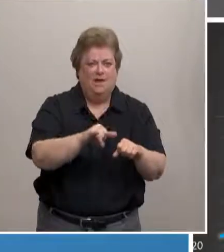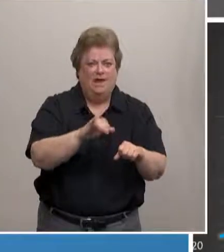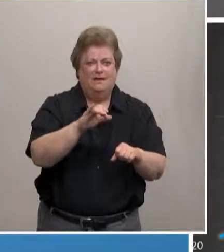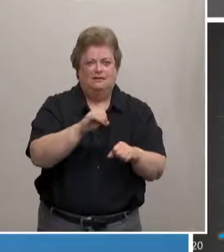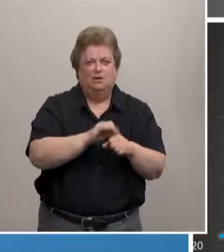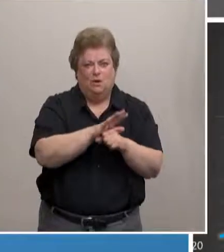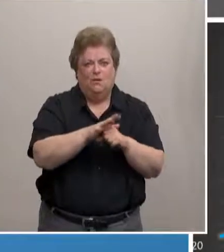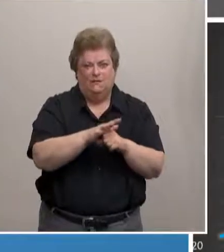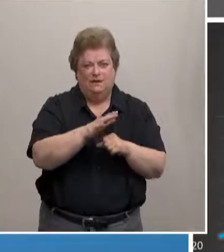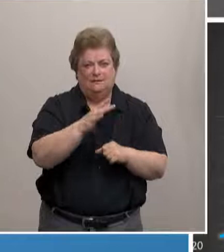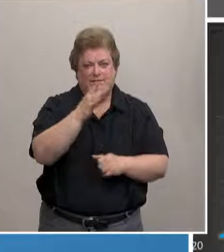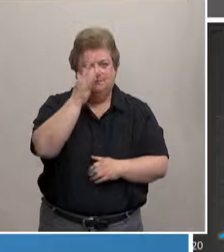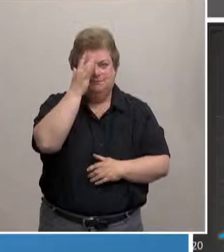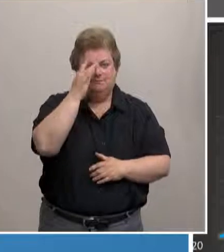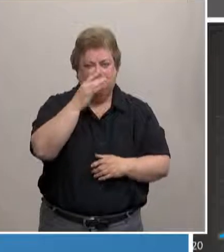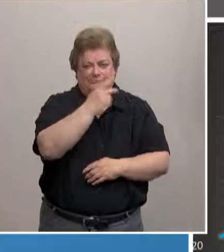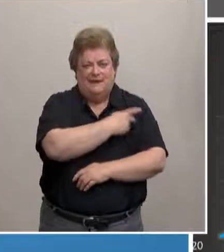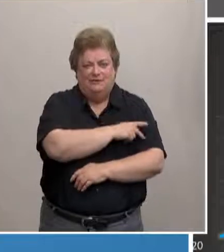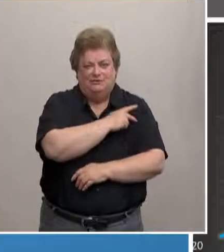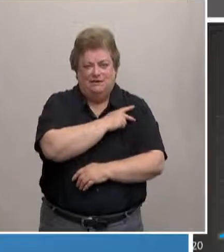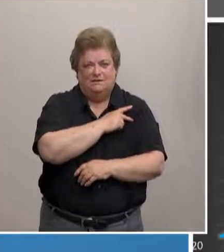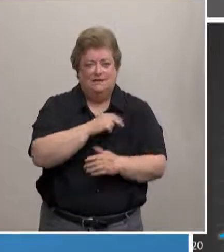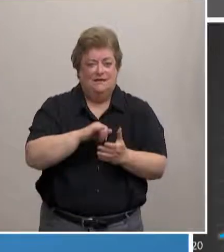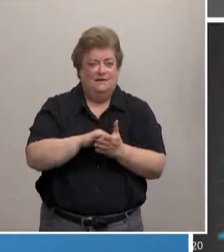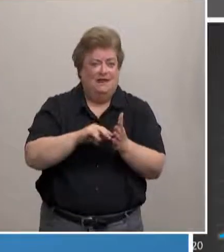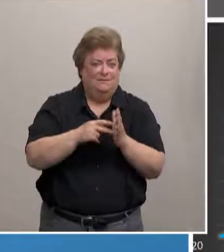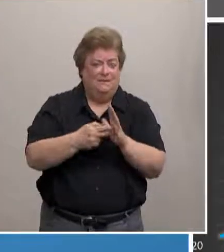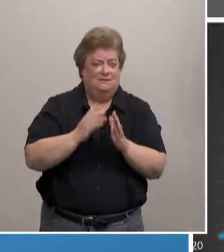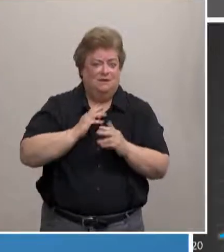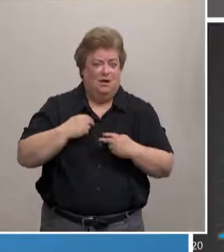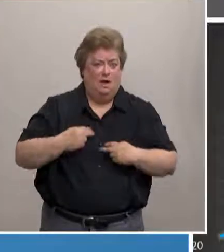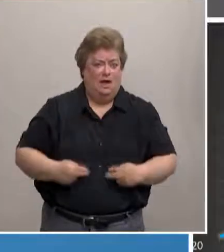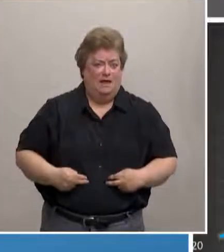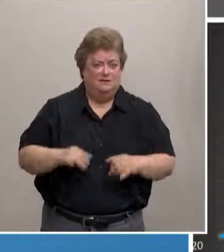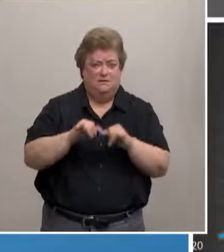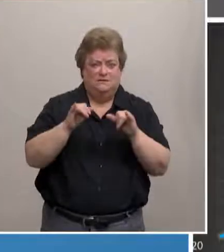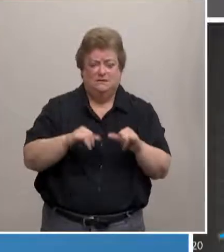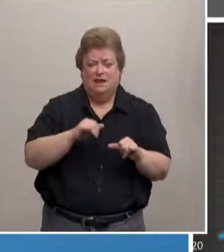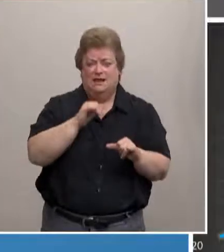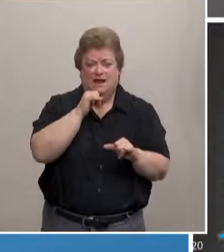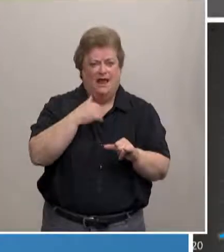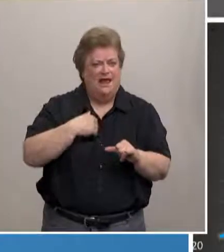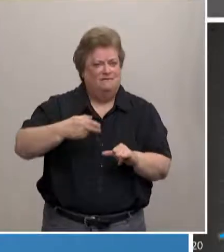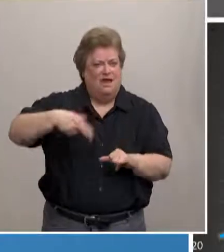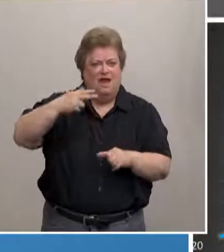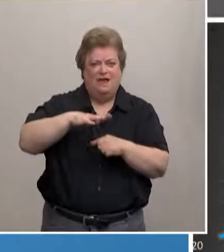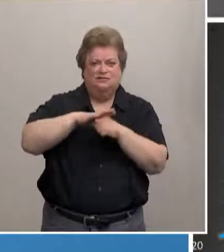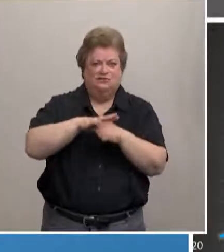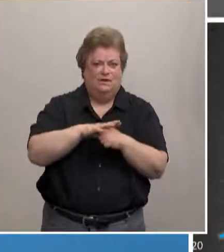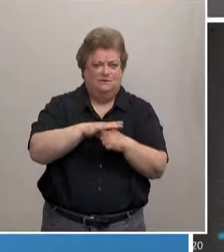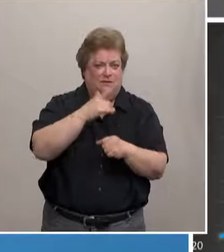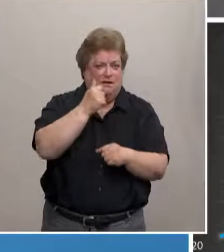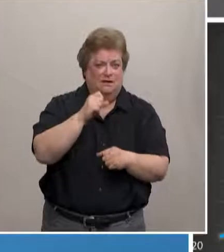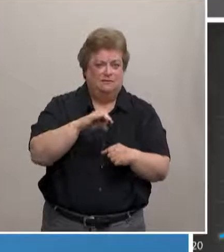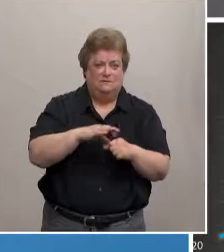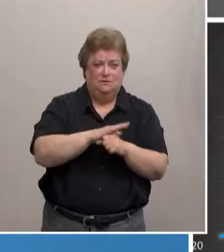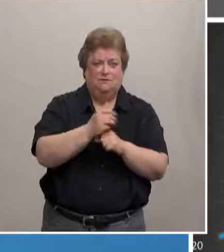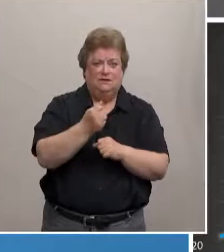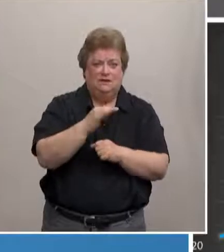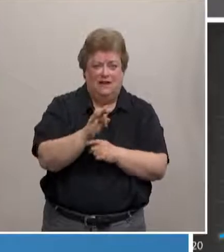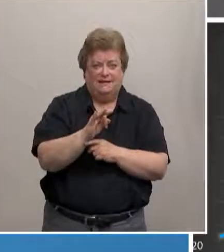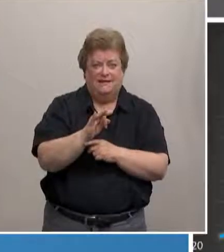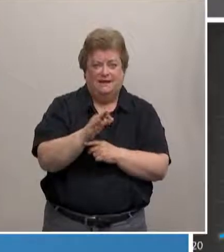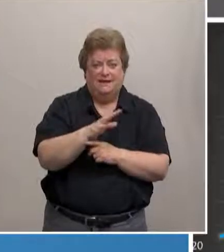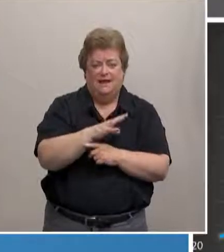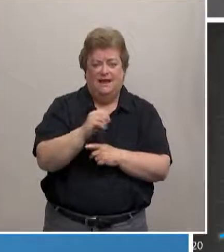COVID-19 patients. This means that our hospital systems are not highly stressed by the number of COVID-19 patients and